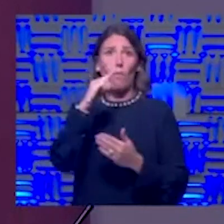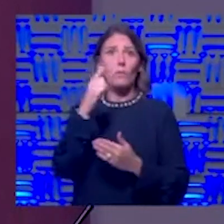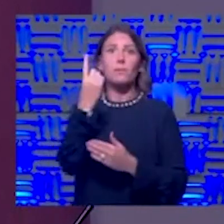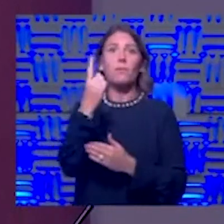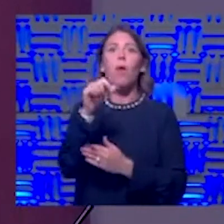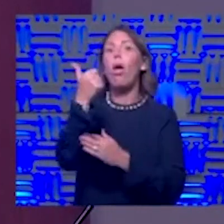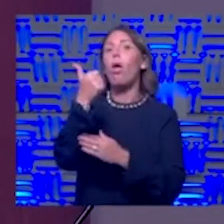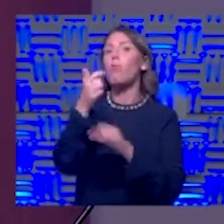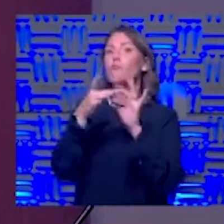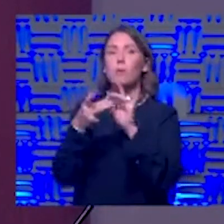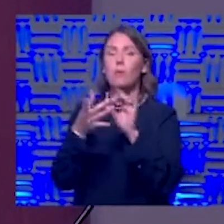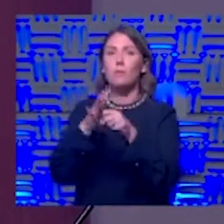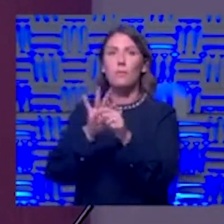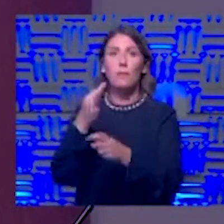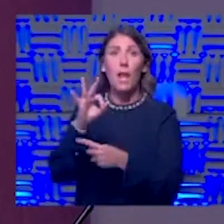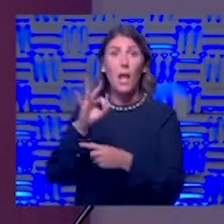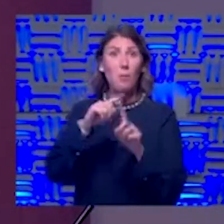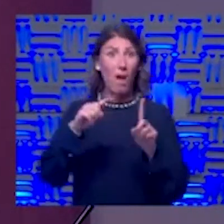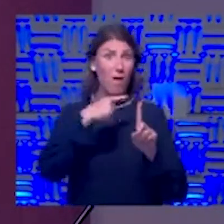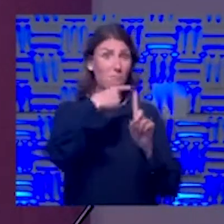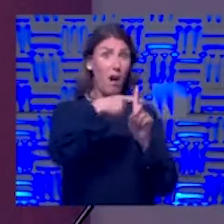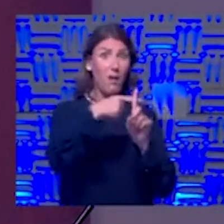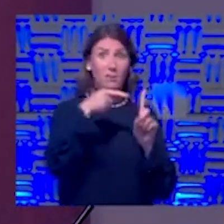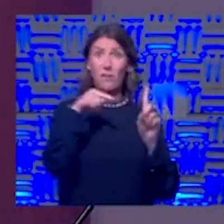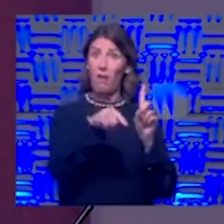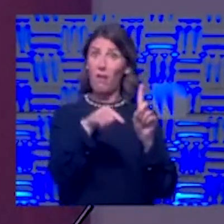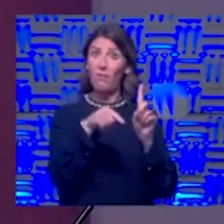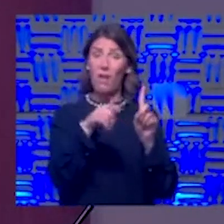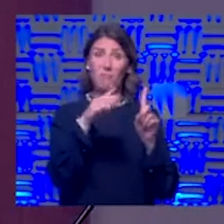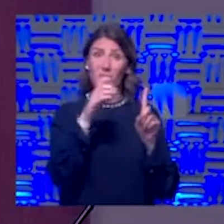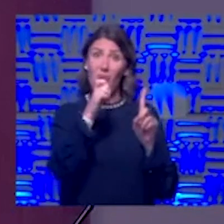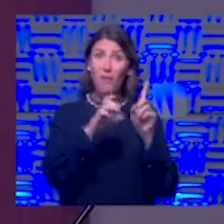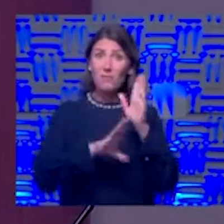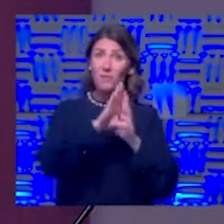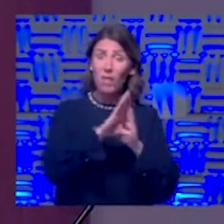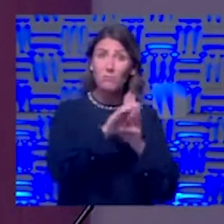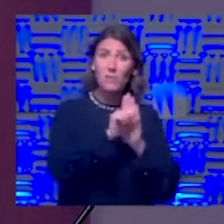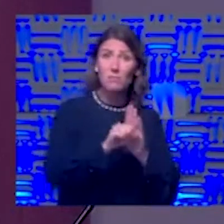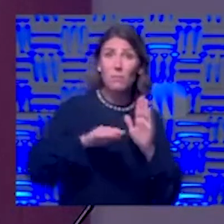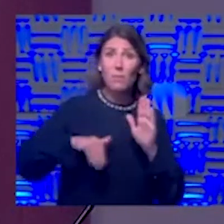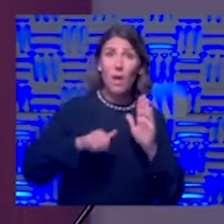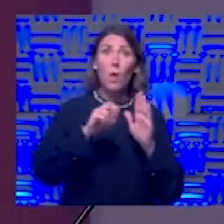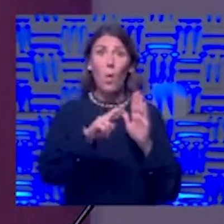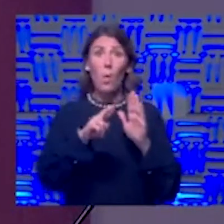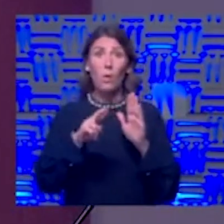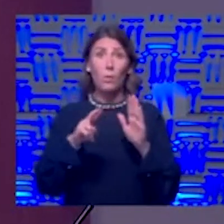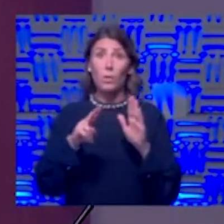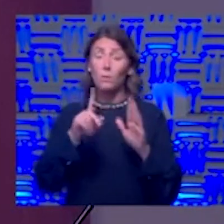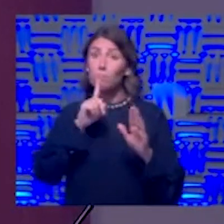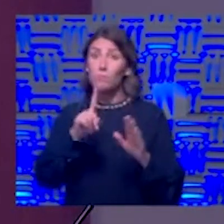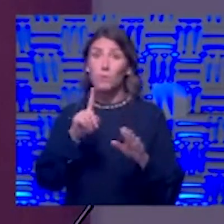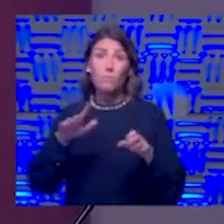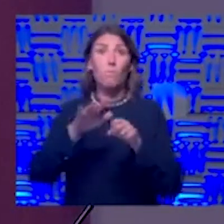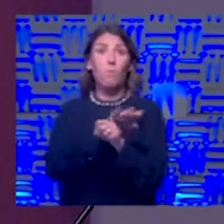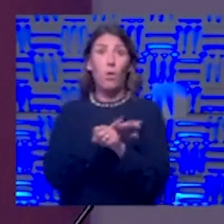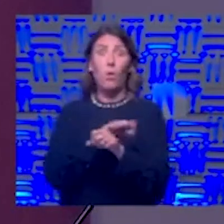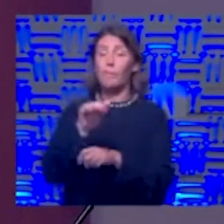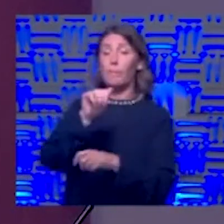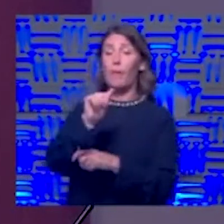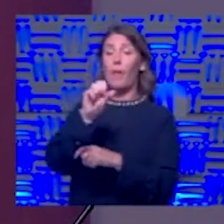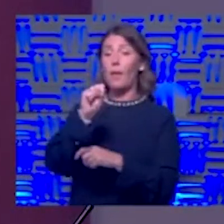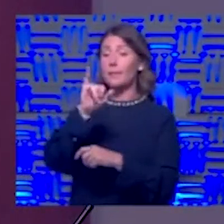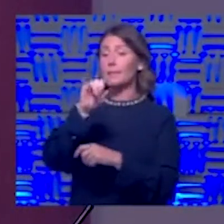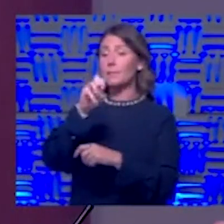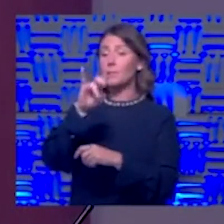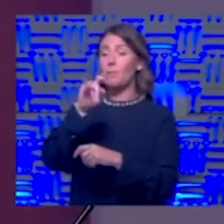fact positive on their test. So either they hadn't developed symptoms yet, and they did later on, or they were completely asymptomatic. But we take that